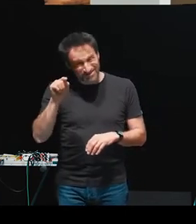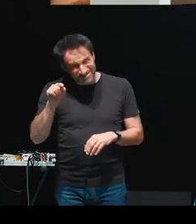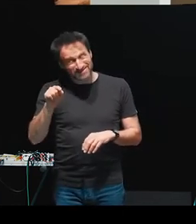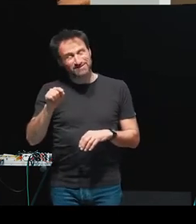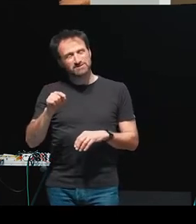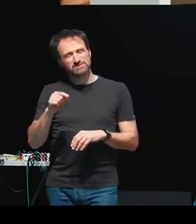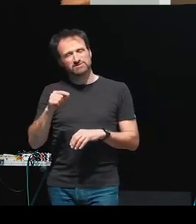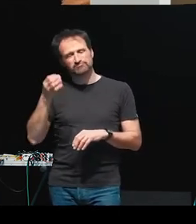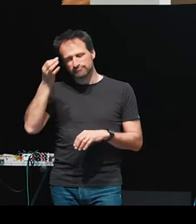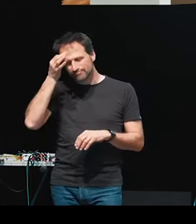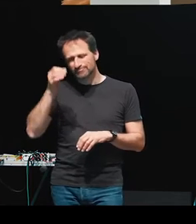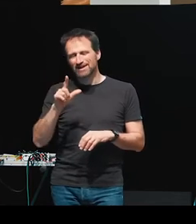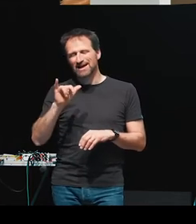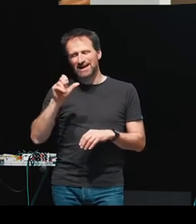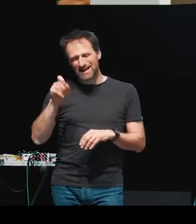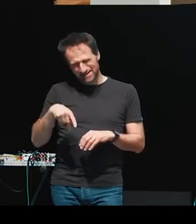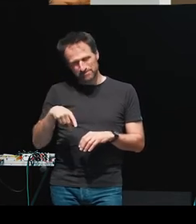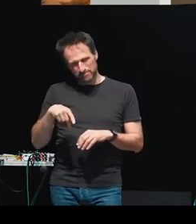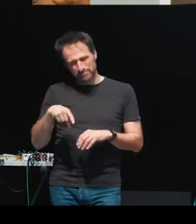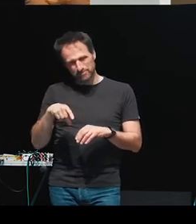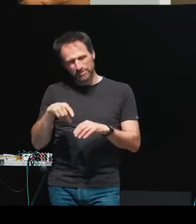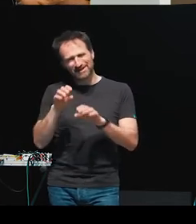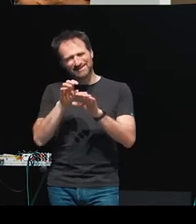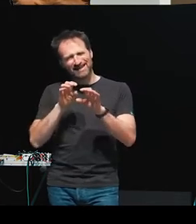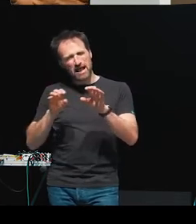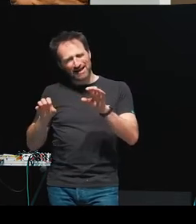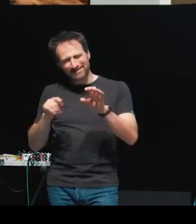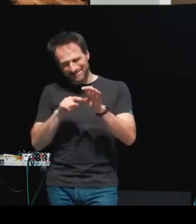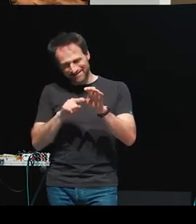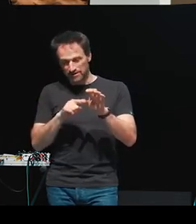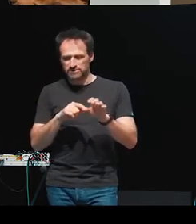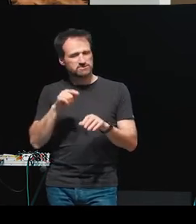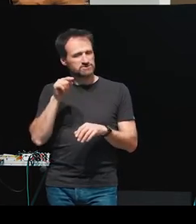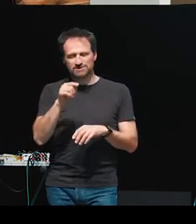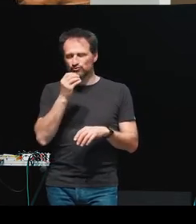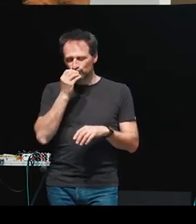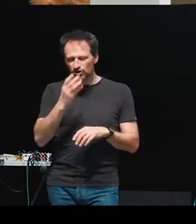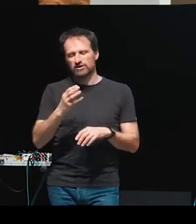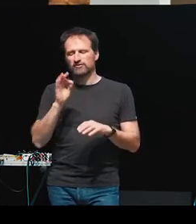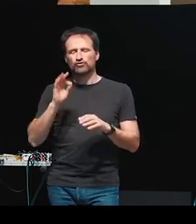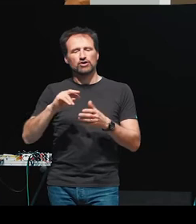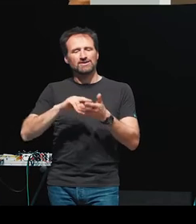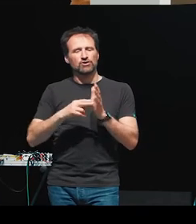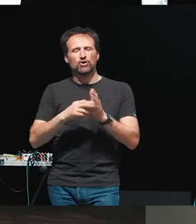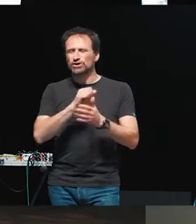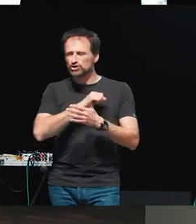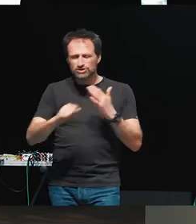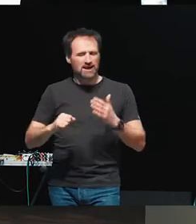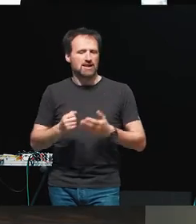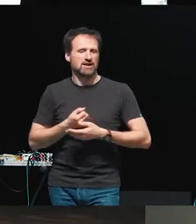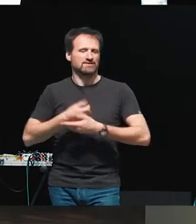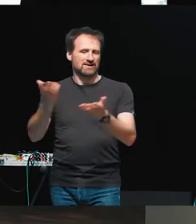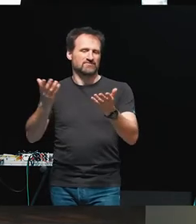Lisp to beat their competitors by being able to deliver tech faster and better. And